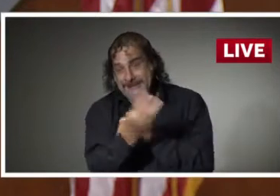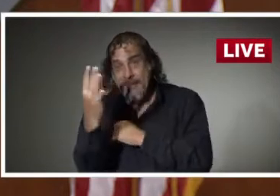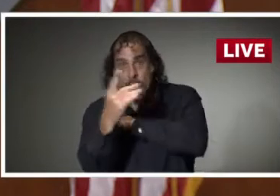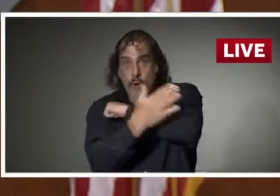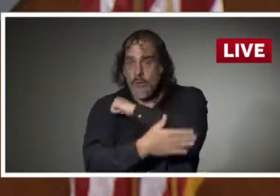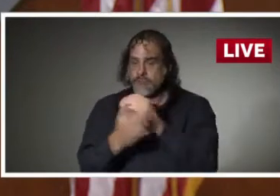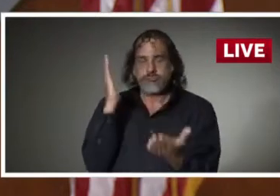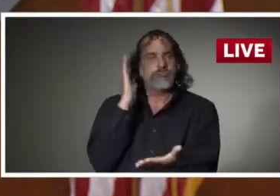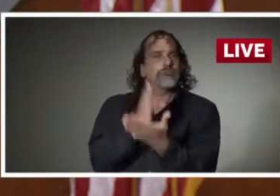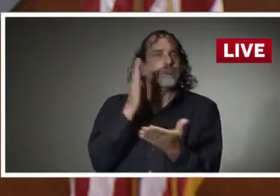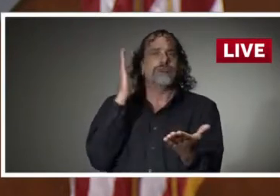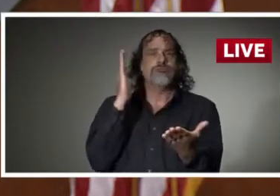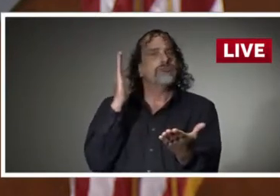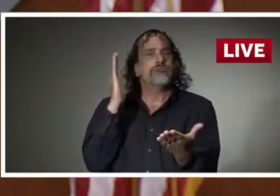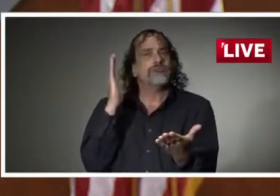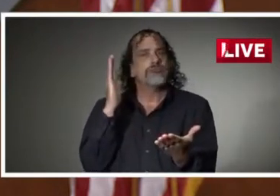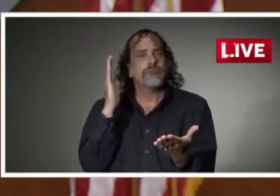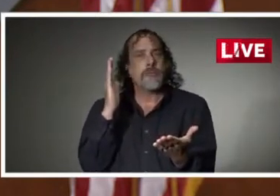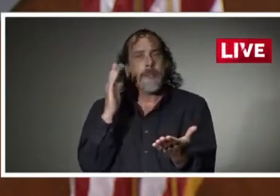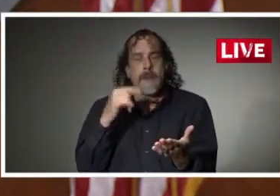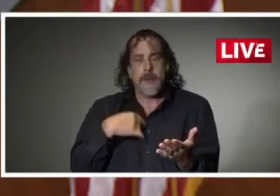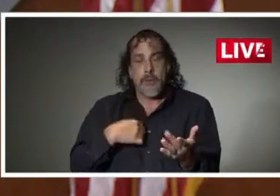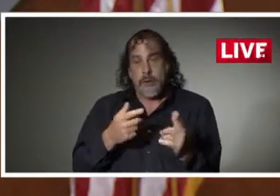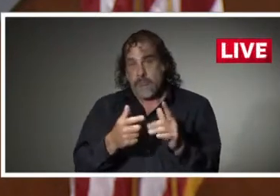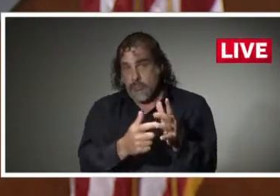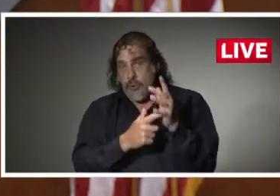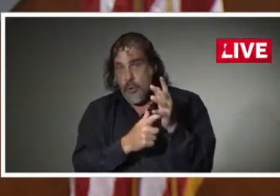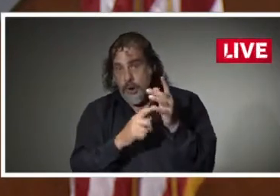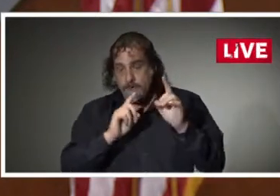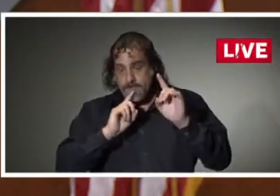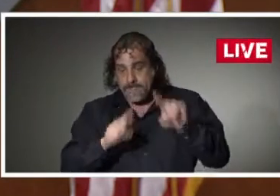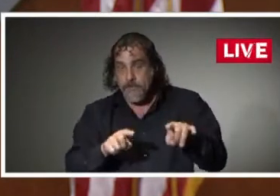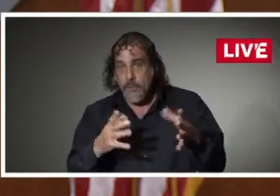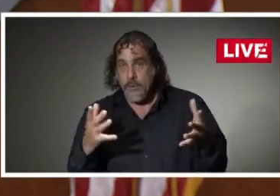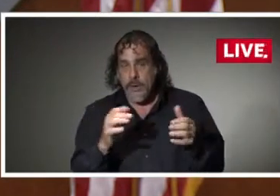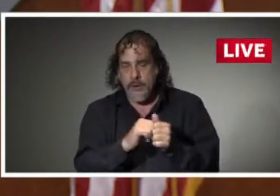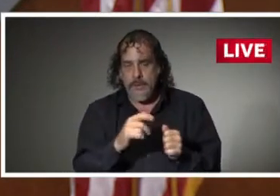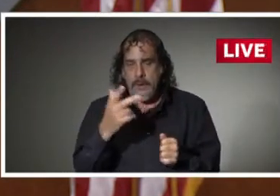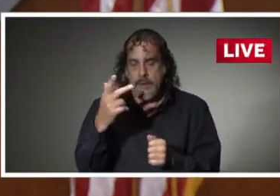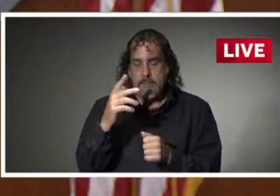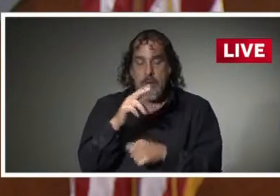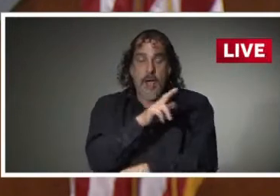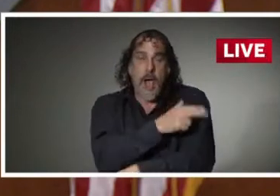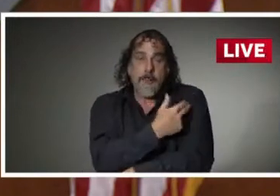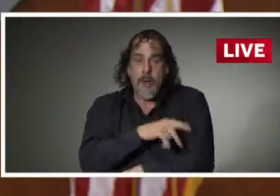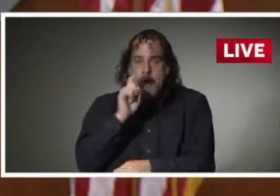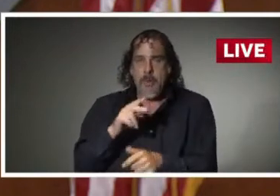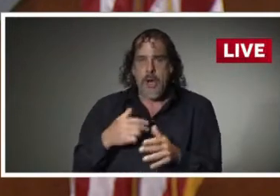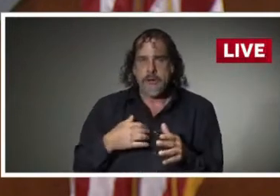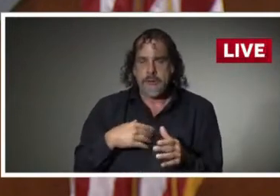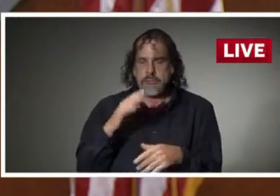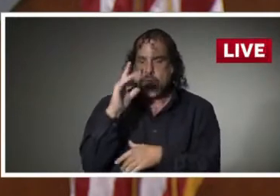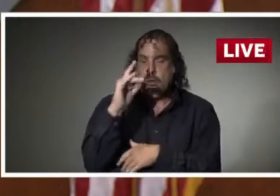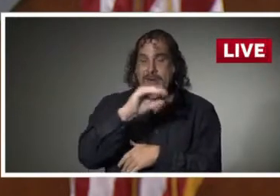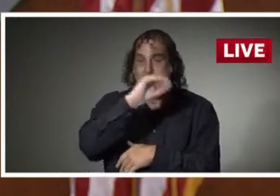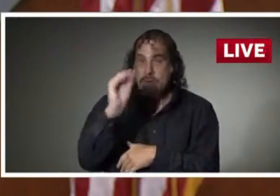had orders in place that required hospitals to reserve 25% of their bed space for